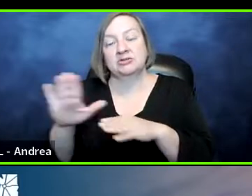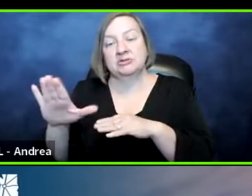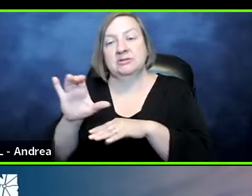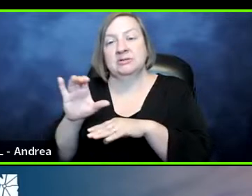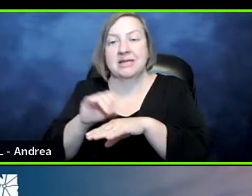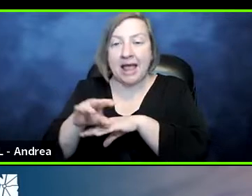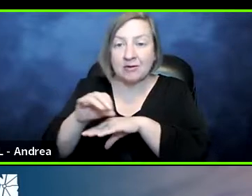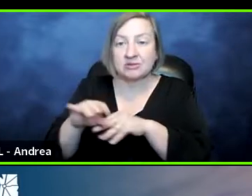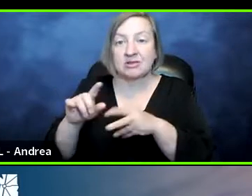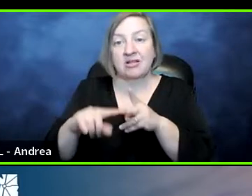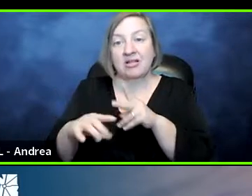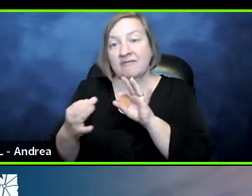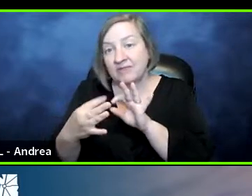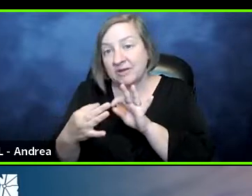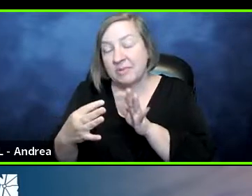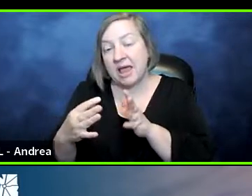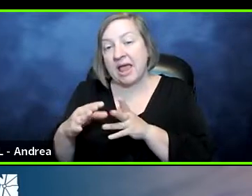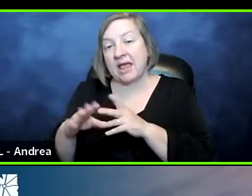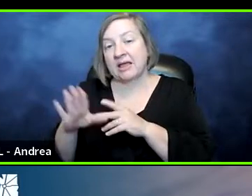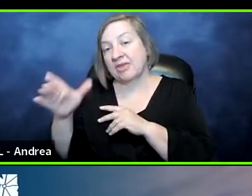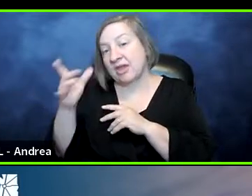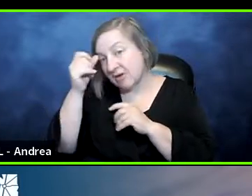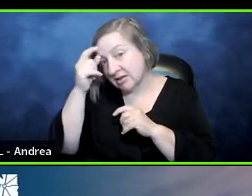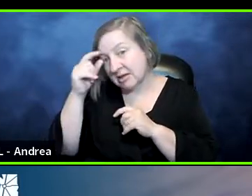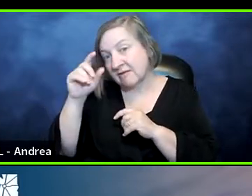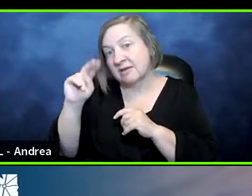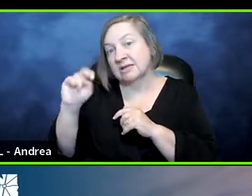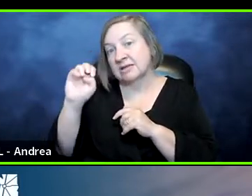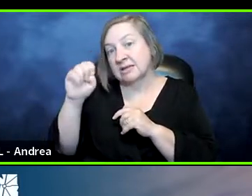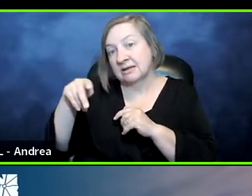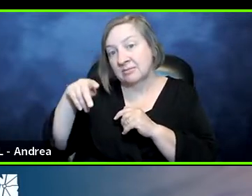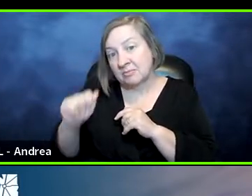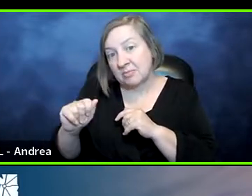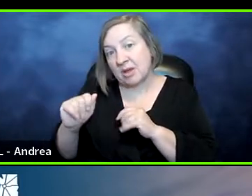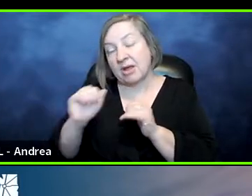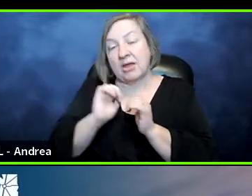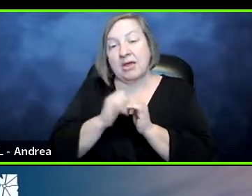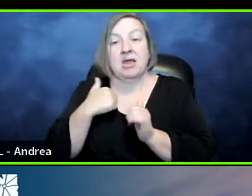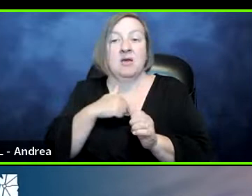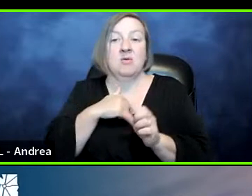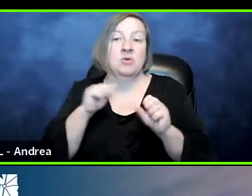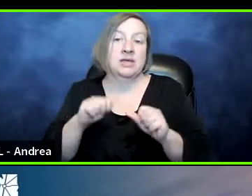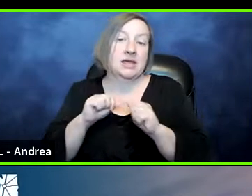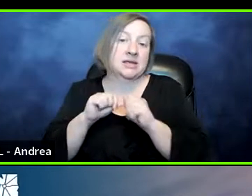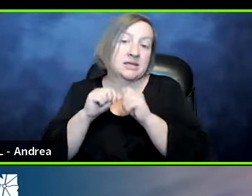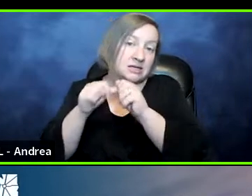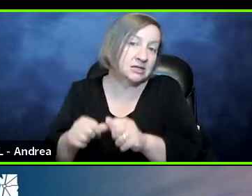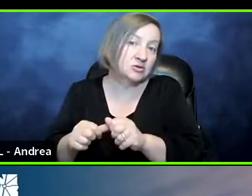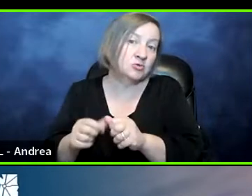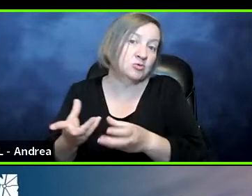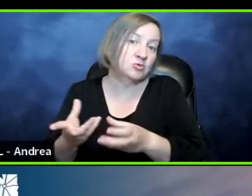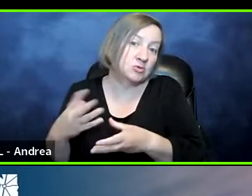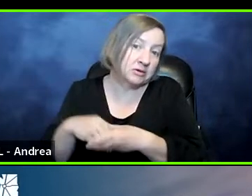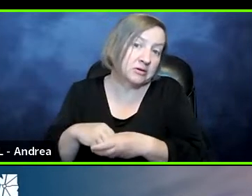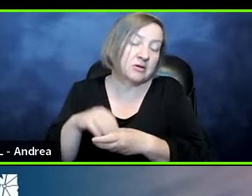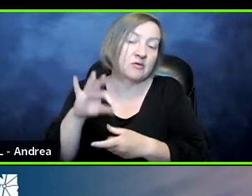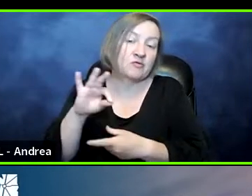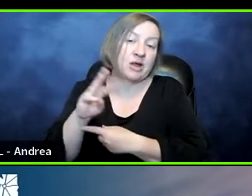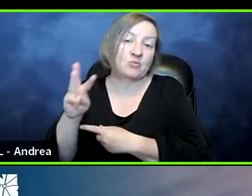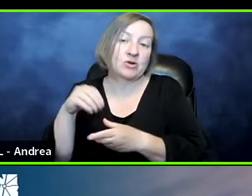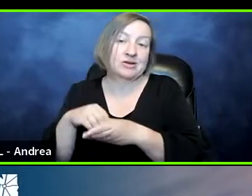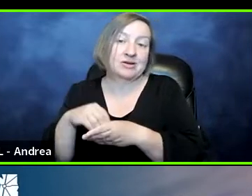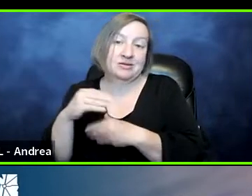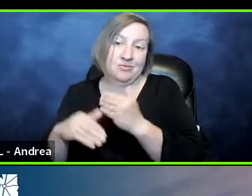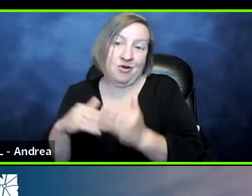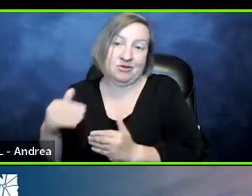feedback in terms of their understanding of NEPA and how we might continue to integrate the framework in this